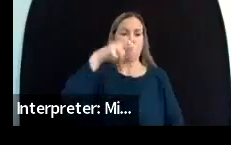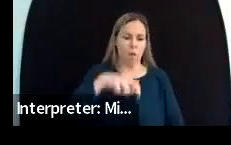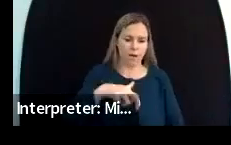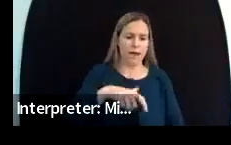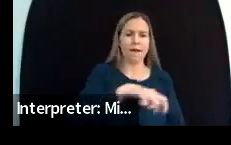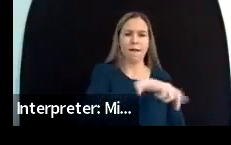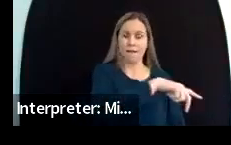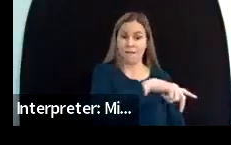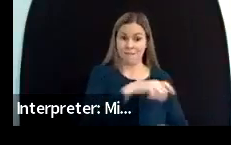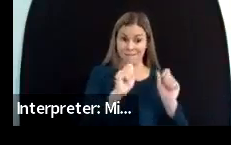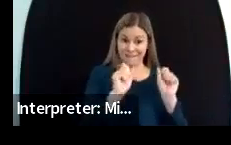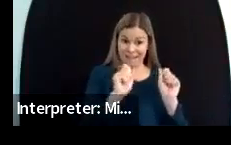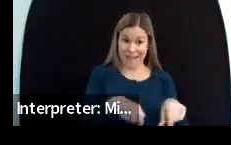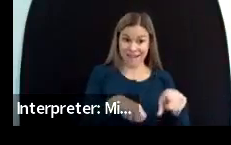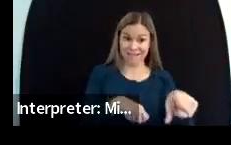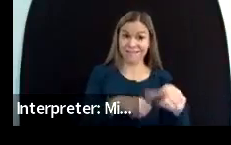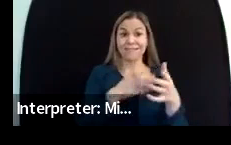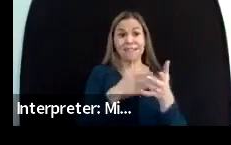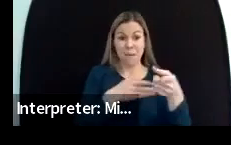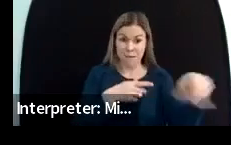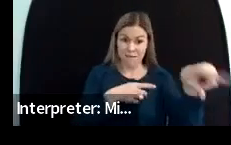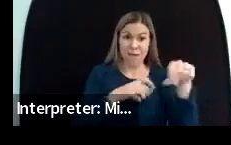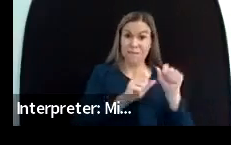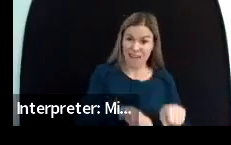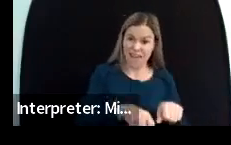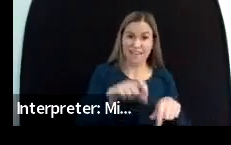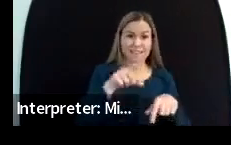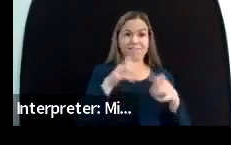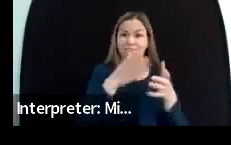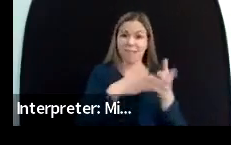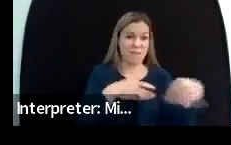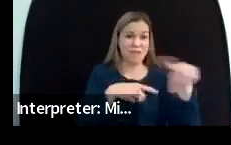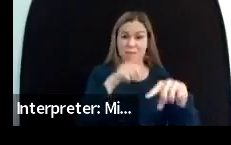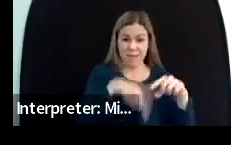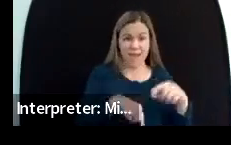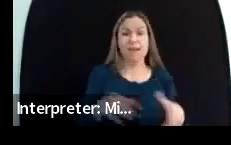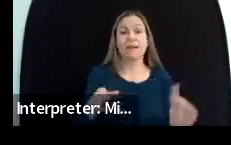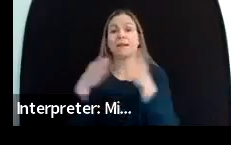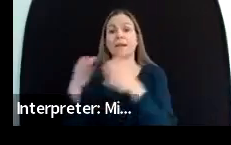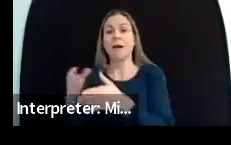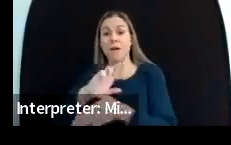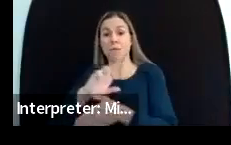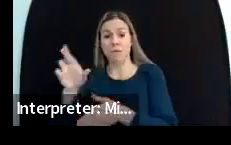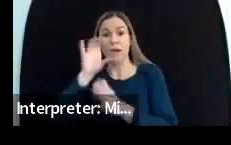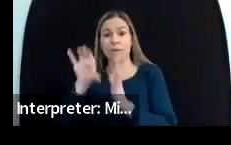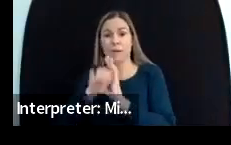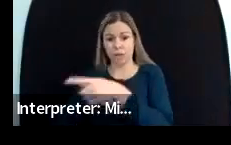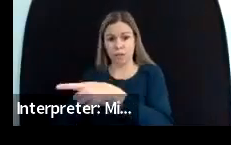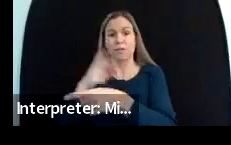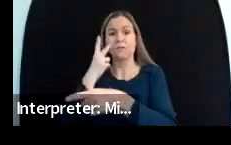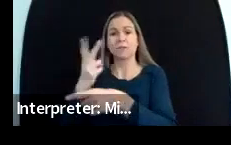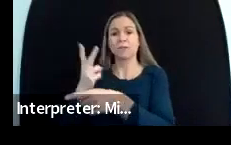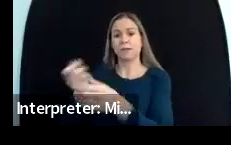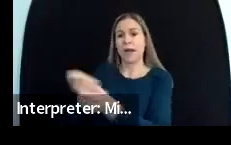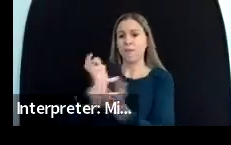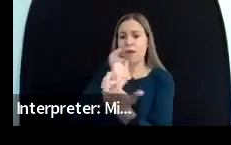aren't. In the image to the right there, you can see that everybody is